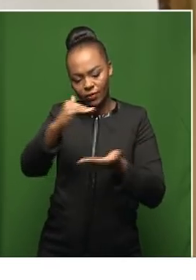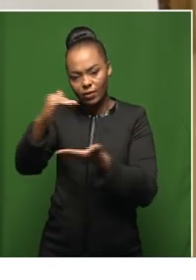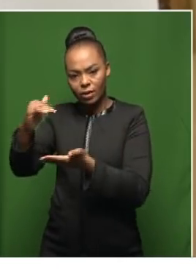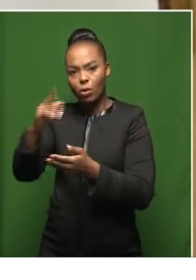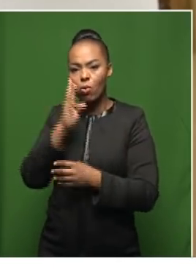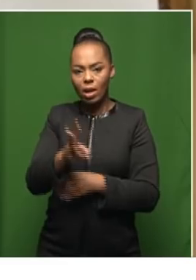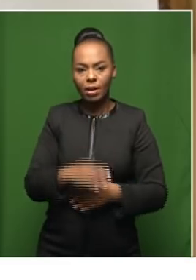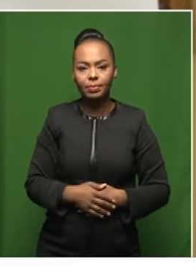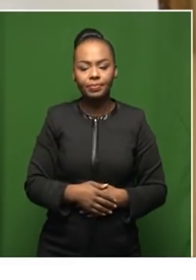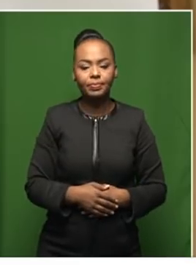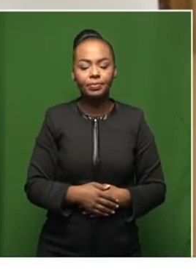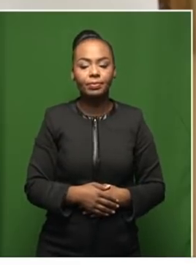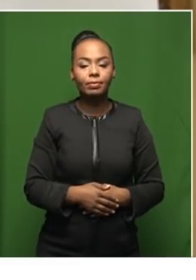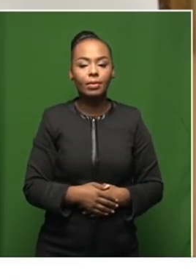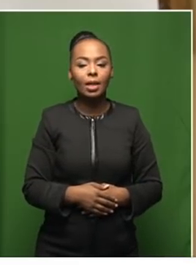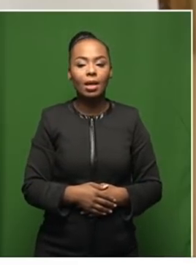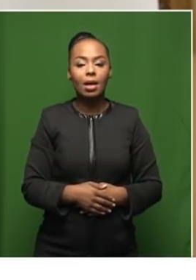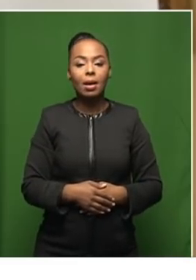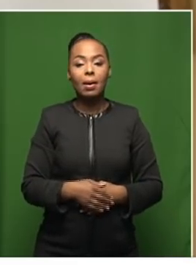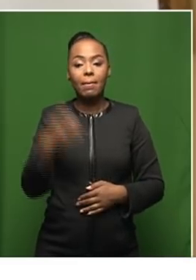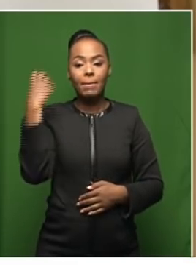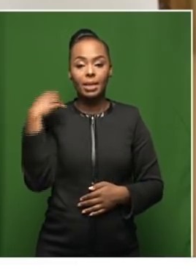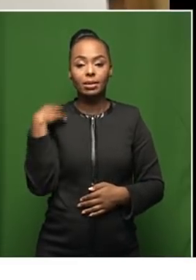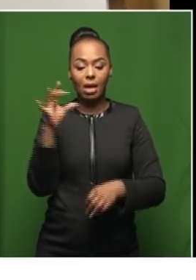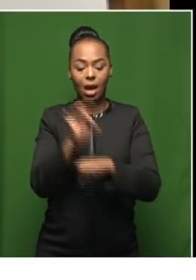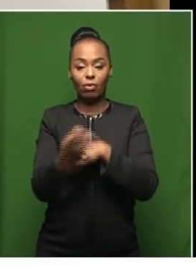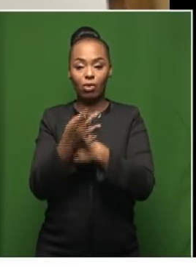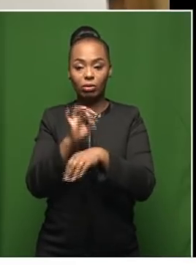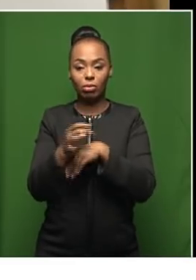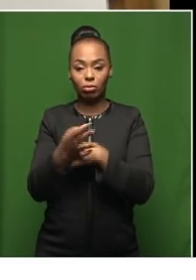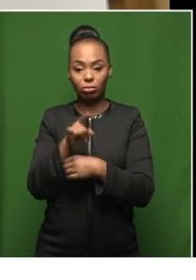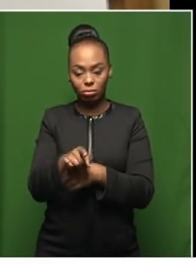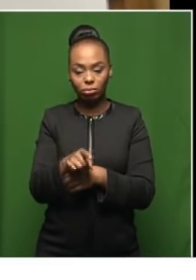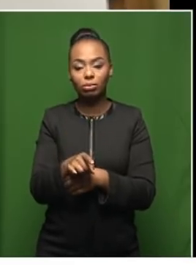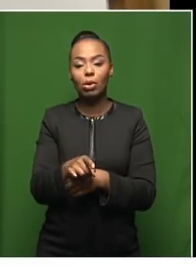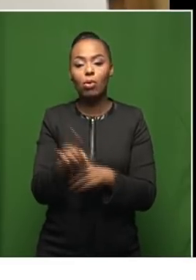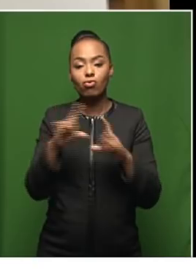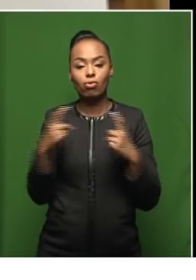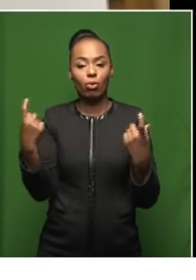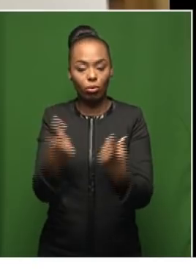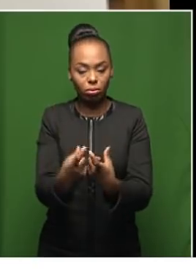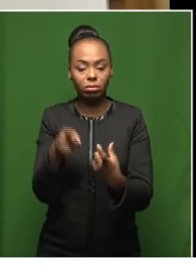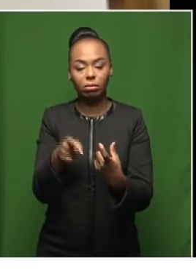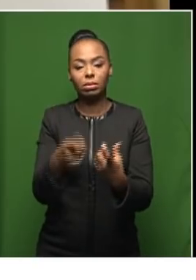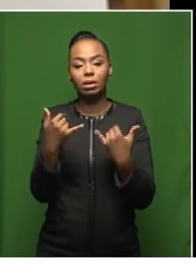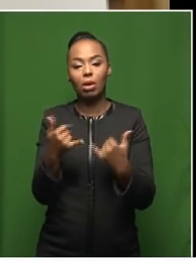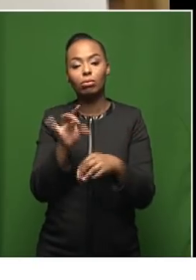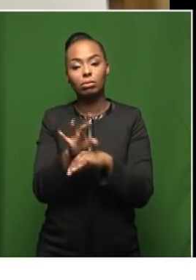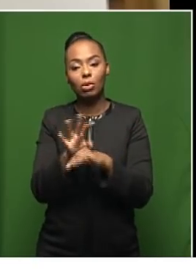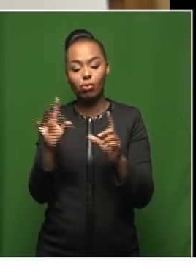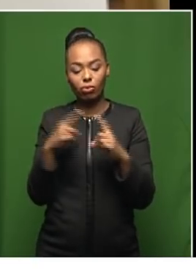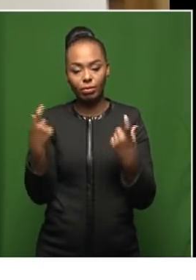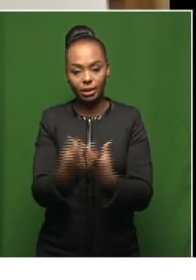The Ministerial Advisory Committee has sat and analyzed the situation throughout the whole world and looked at